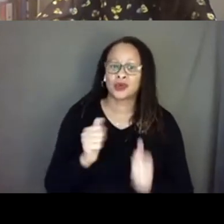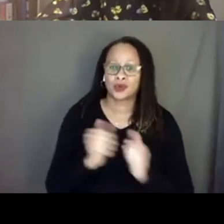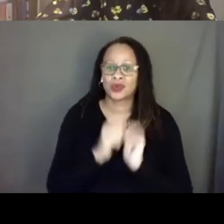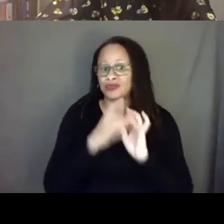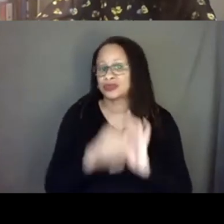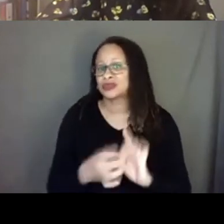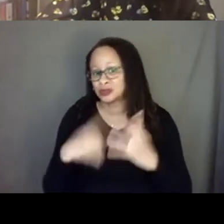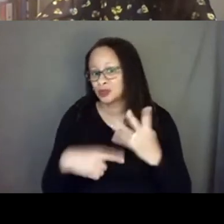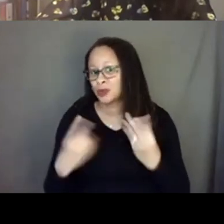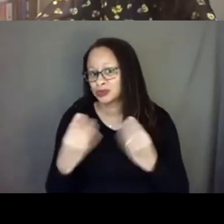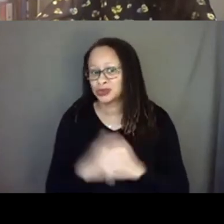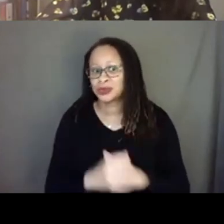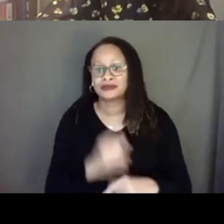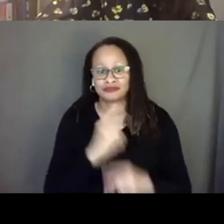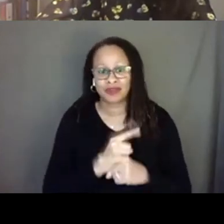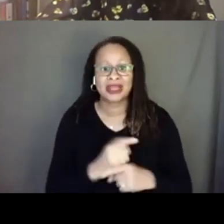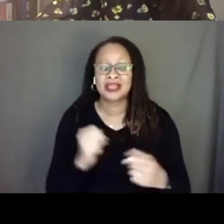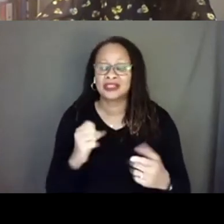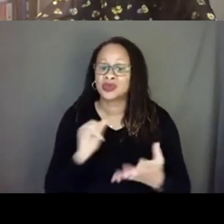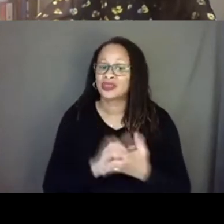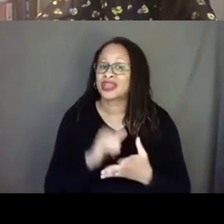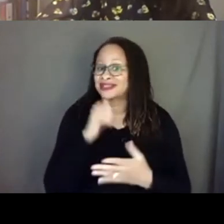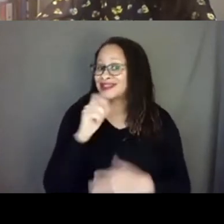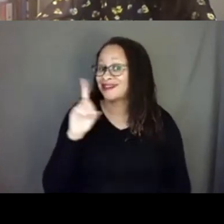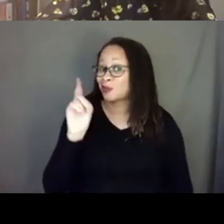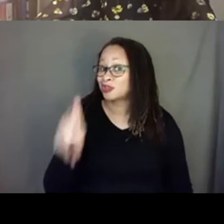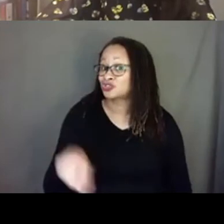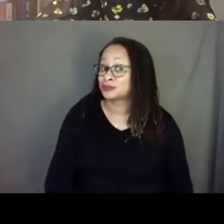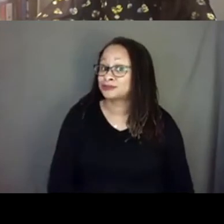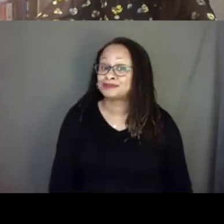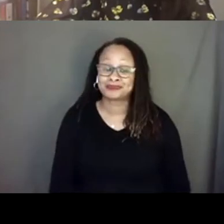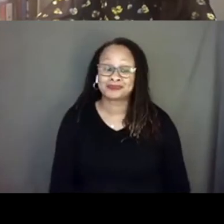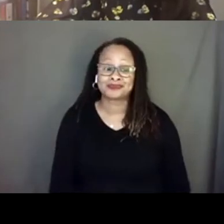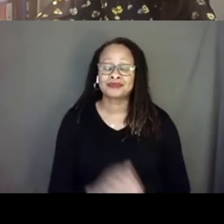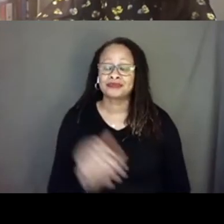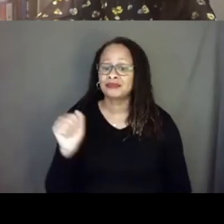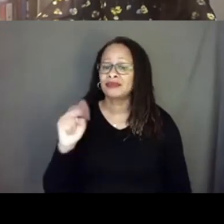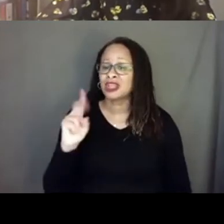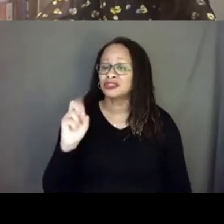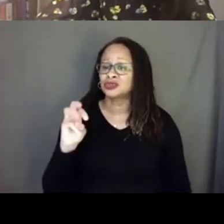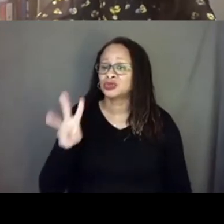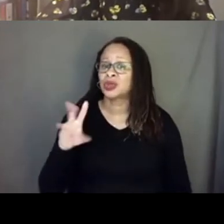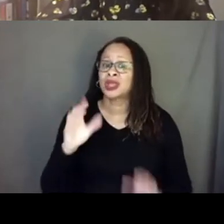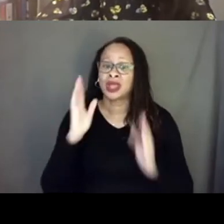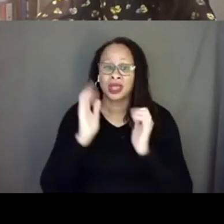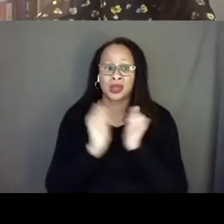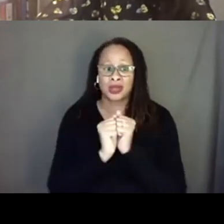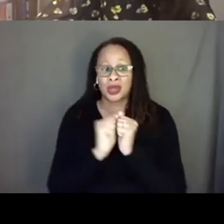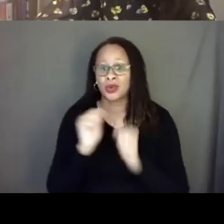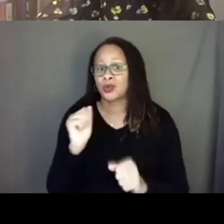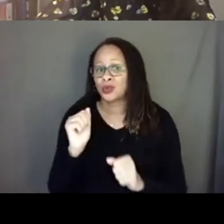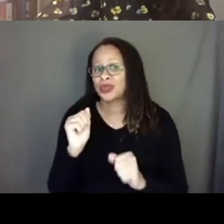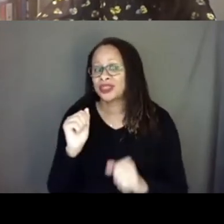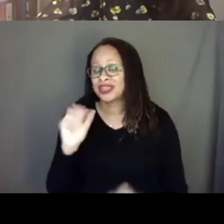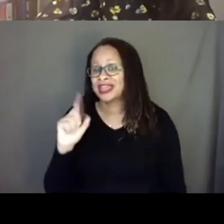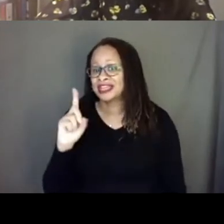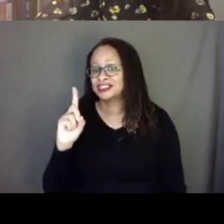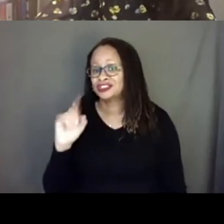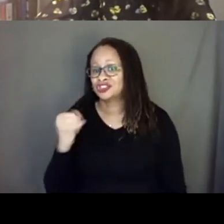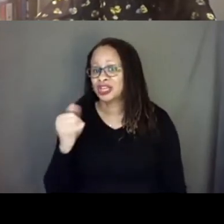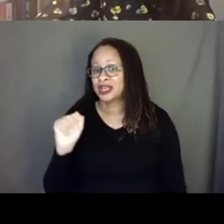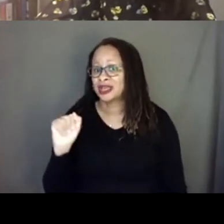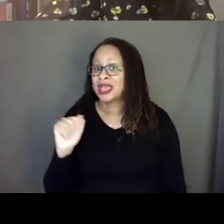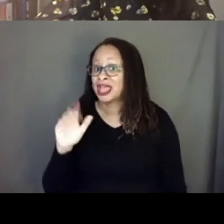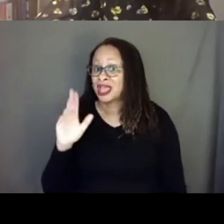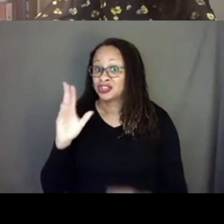were doing. So right. That was just not a question. Andrew, I know that with Asia A, you did choose to use an actor who was